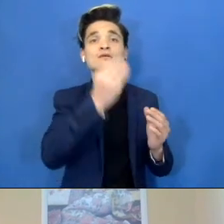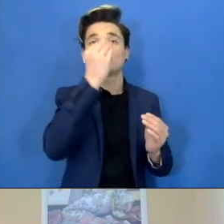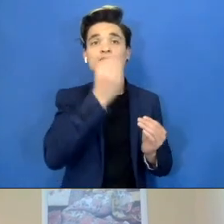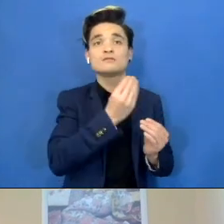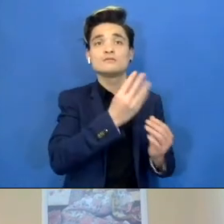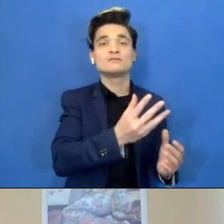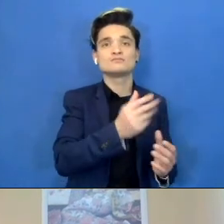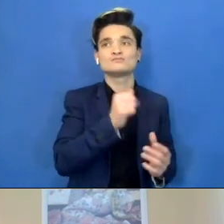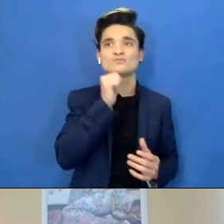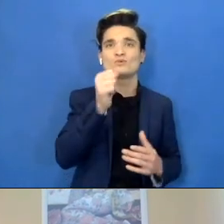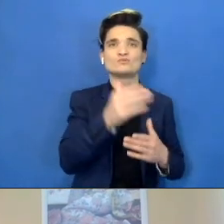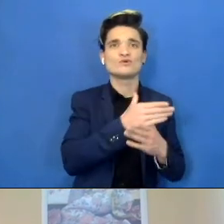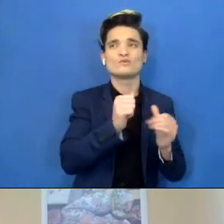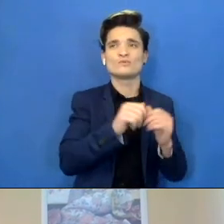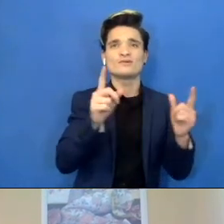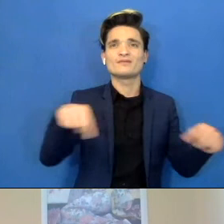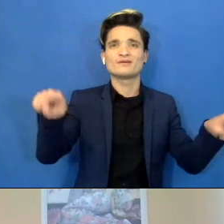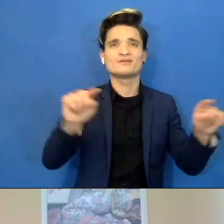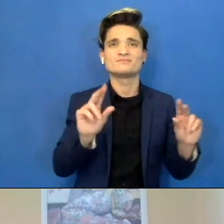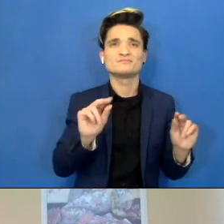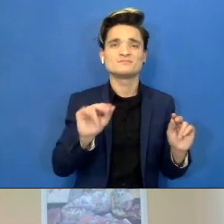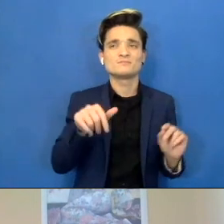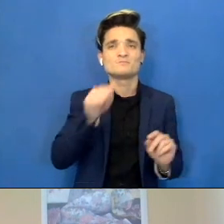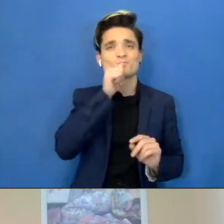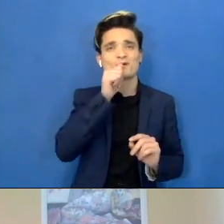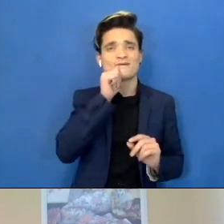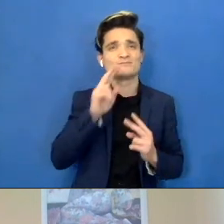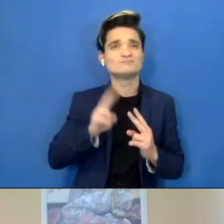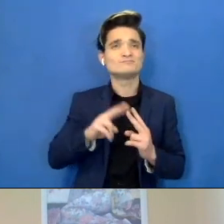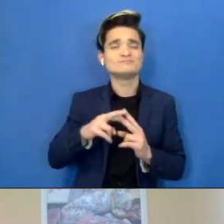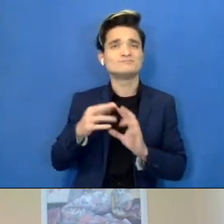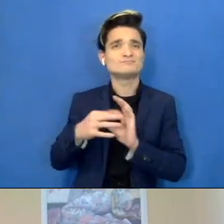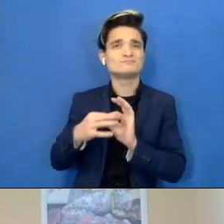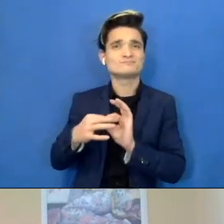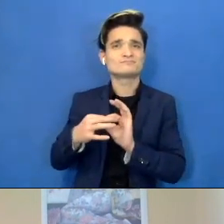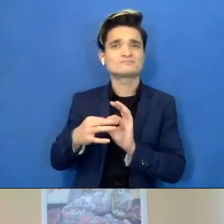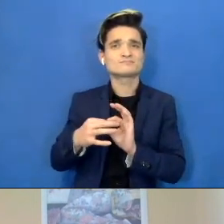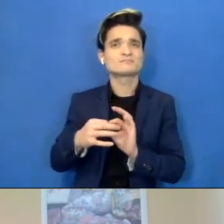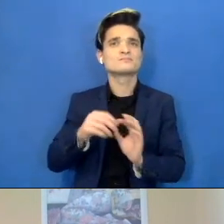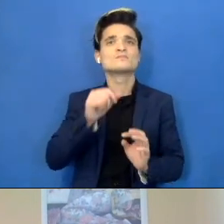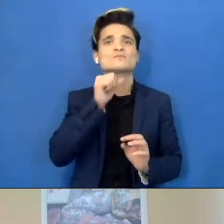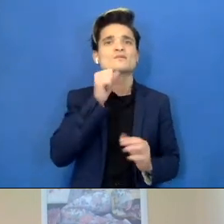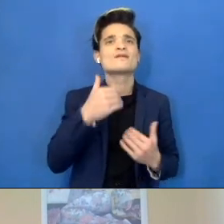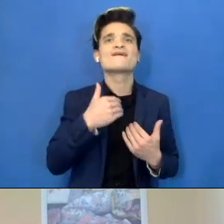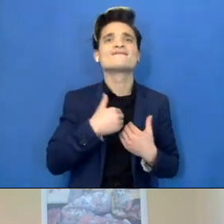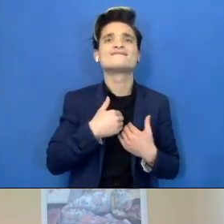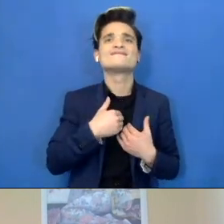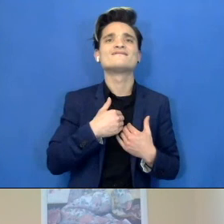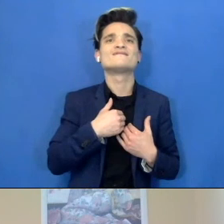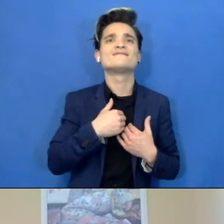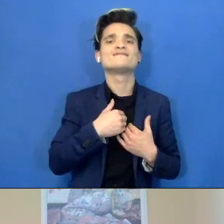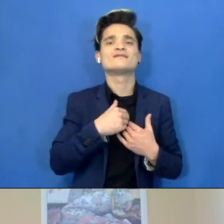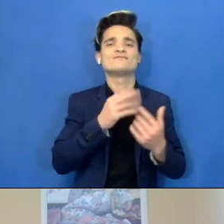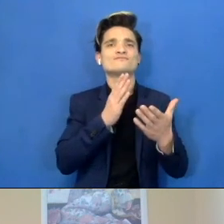don't have the right to know why it's a no. It's so important to not get into that kind of,